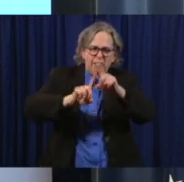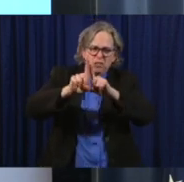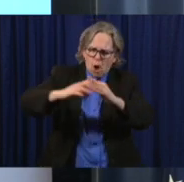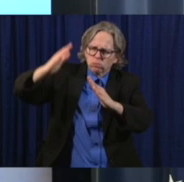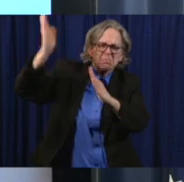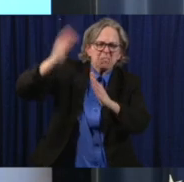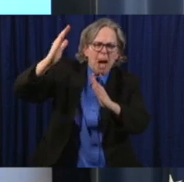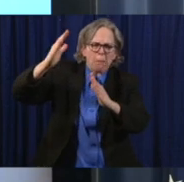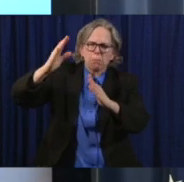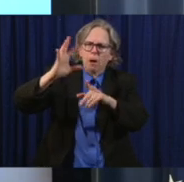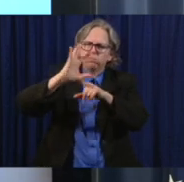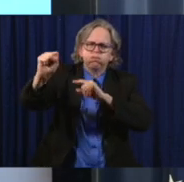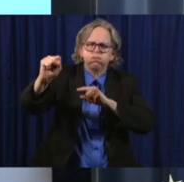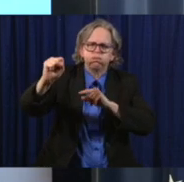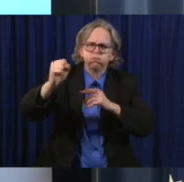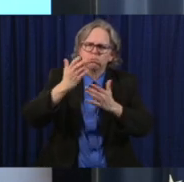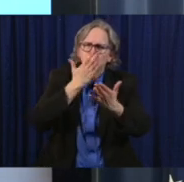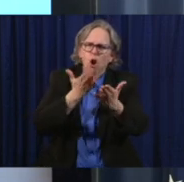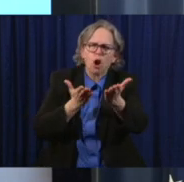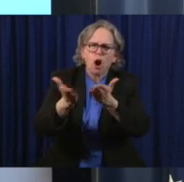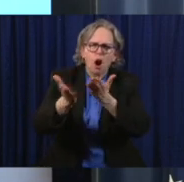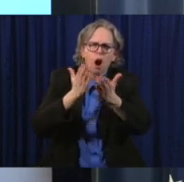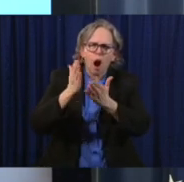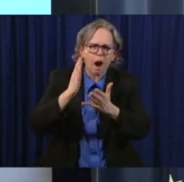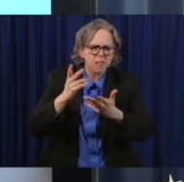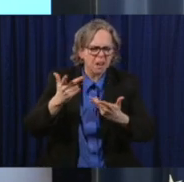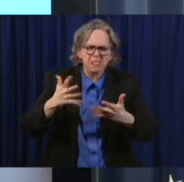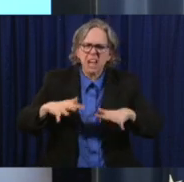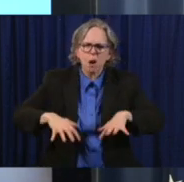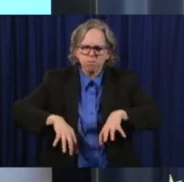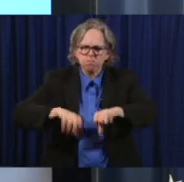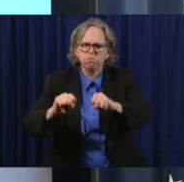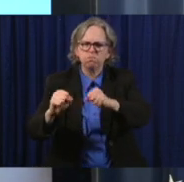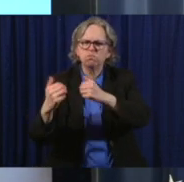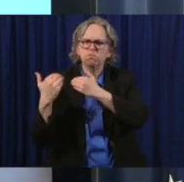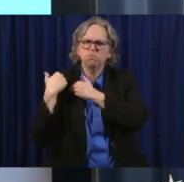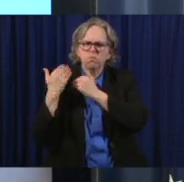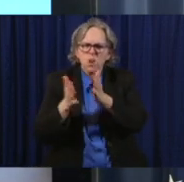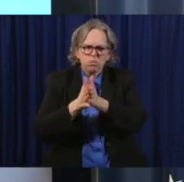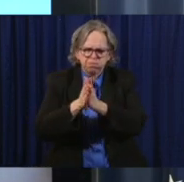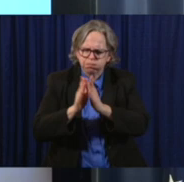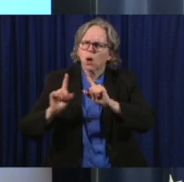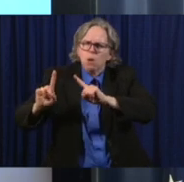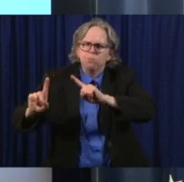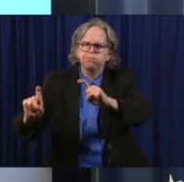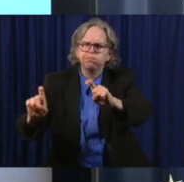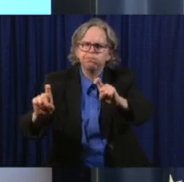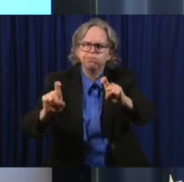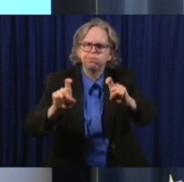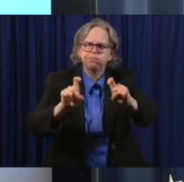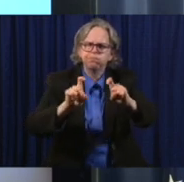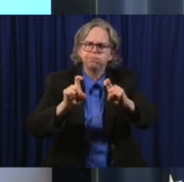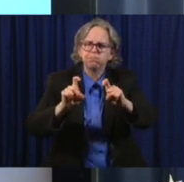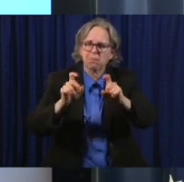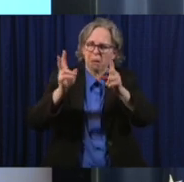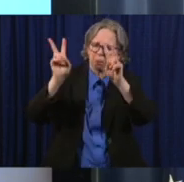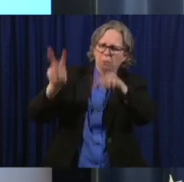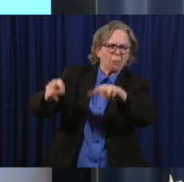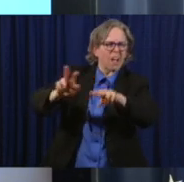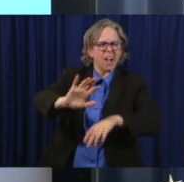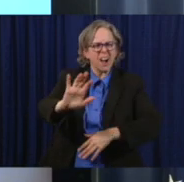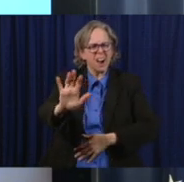And they had taken the initiative. They had the outbreak of this in their home. All of the residents were tested, and